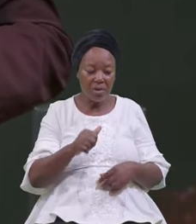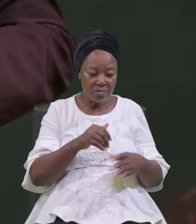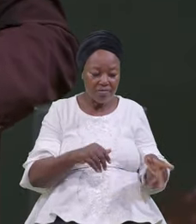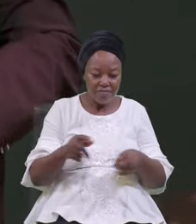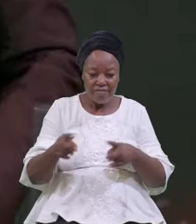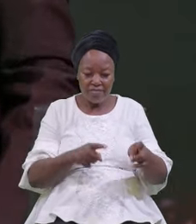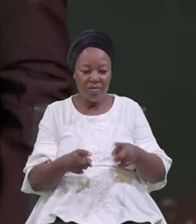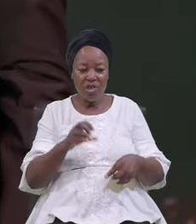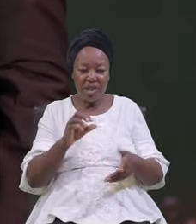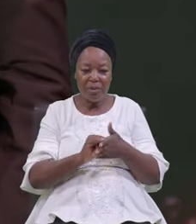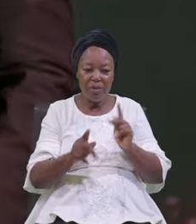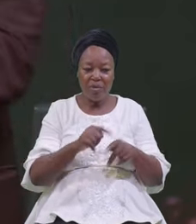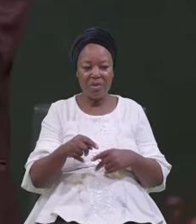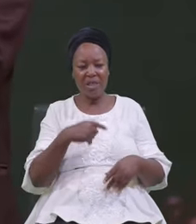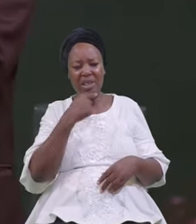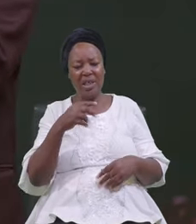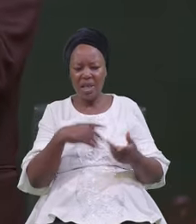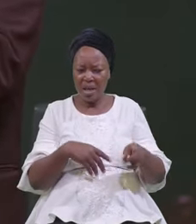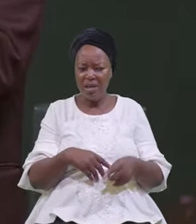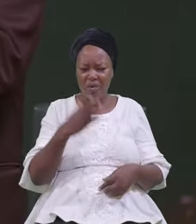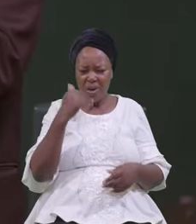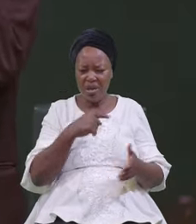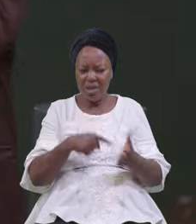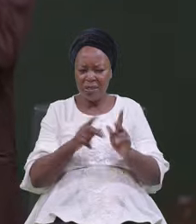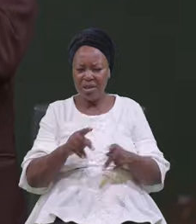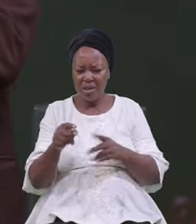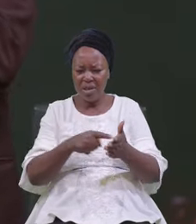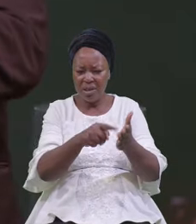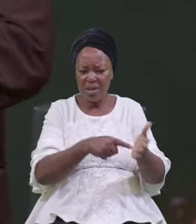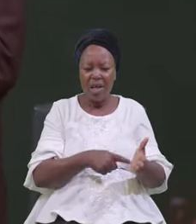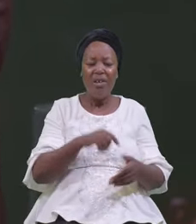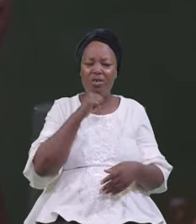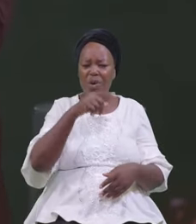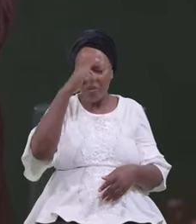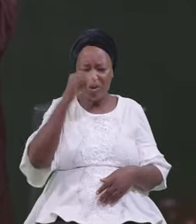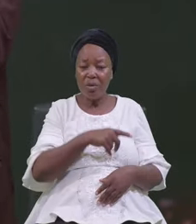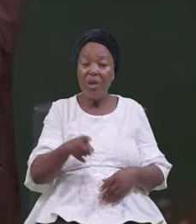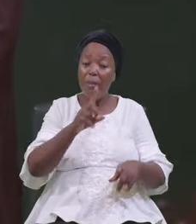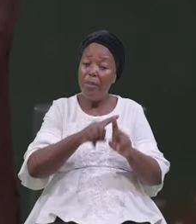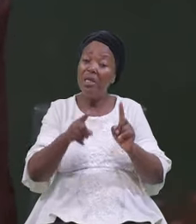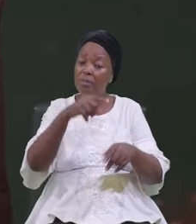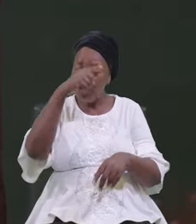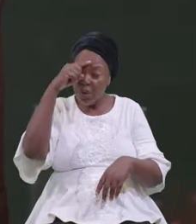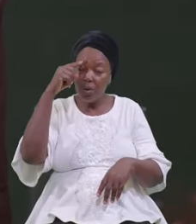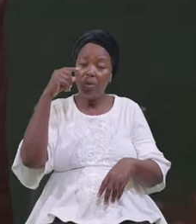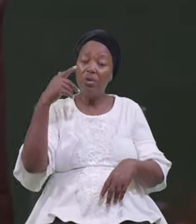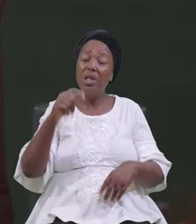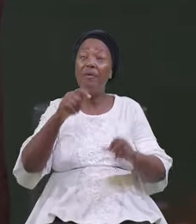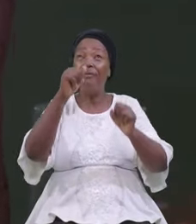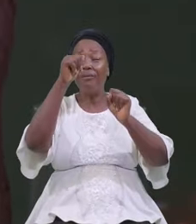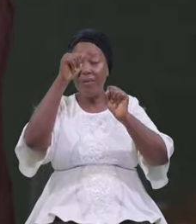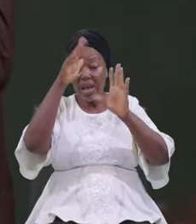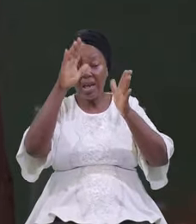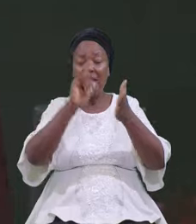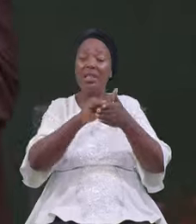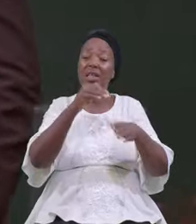in any way that, why is he doing that? Why is she doing that? Not because of them, but because the Father that